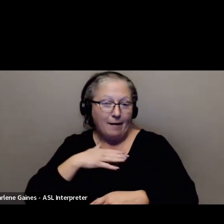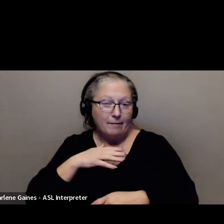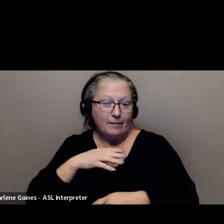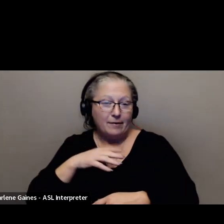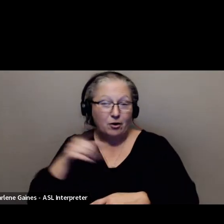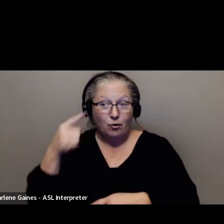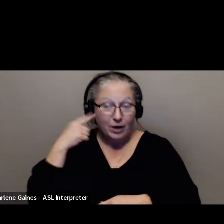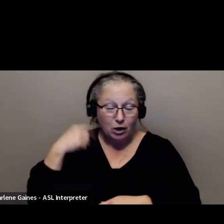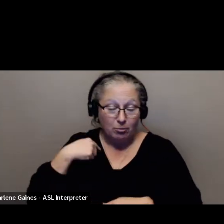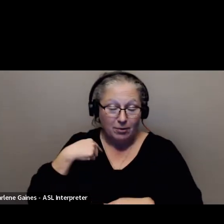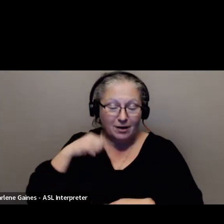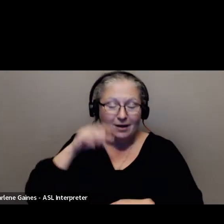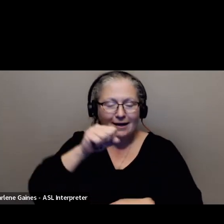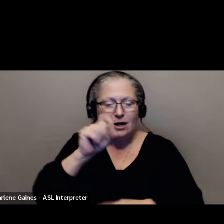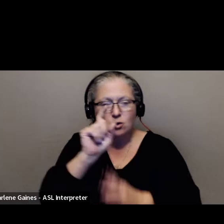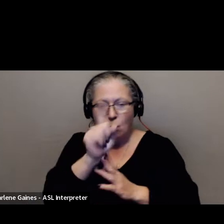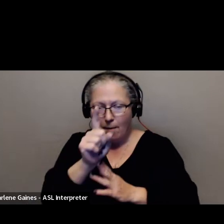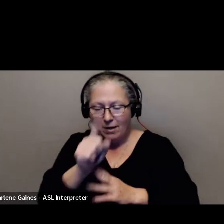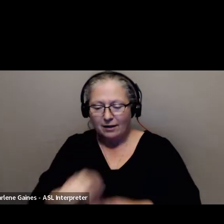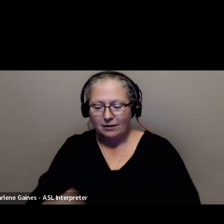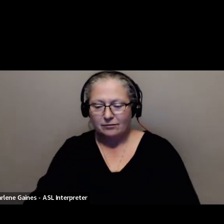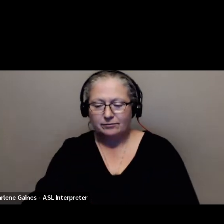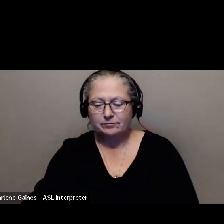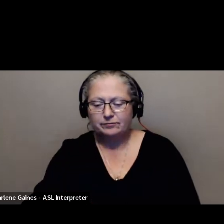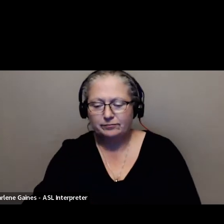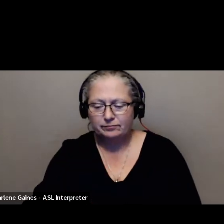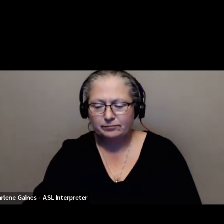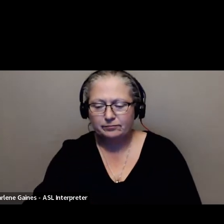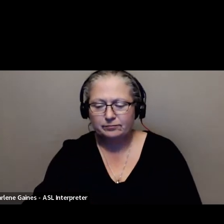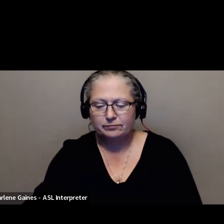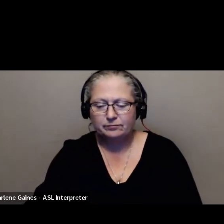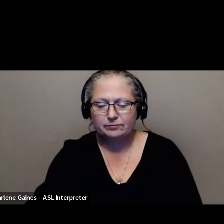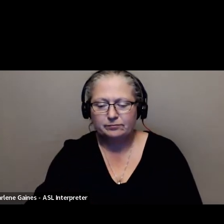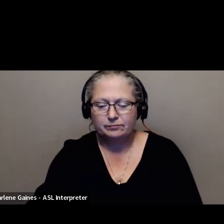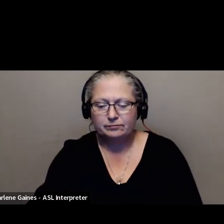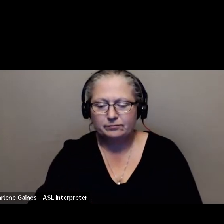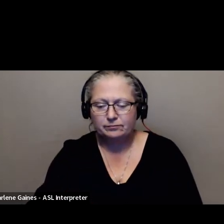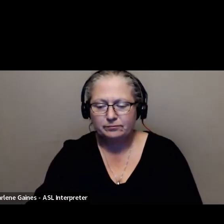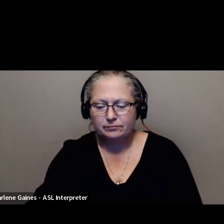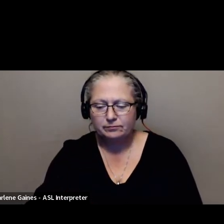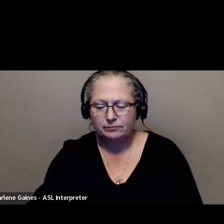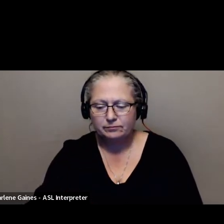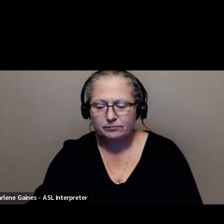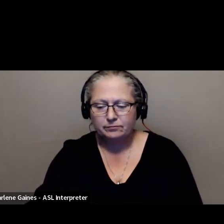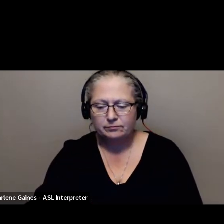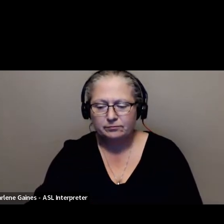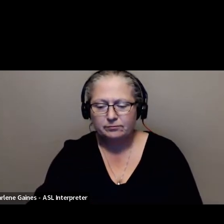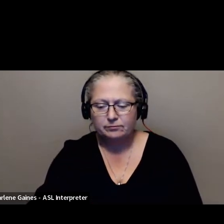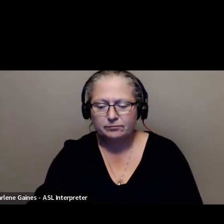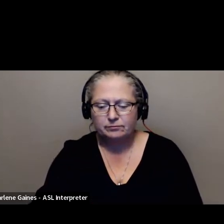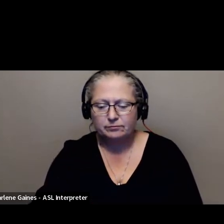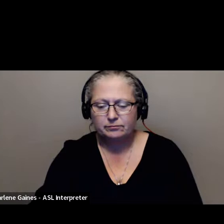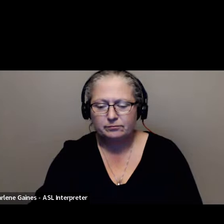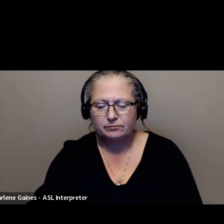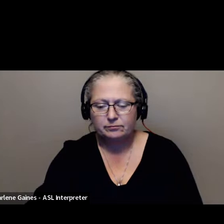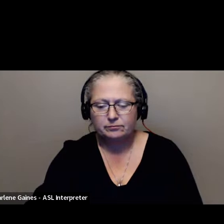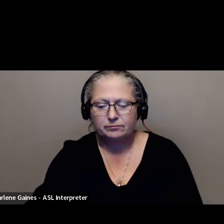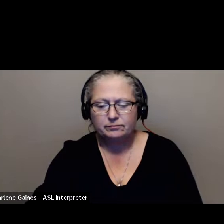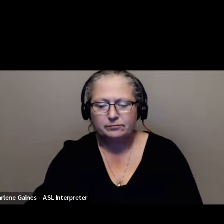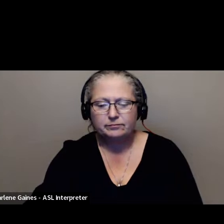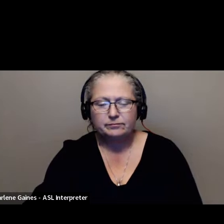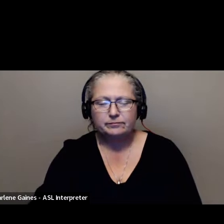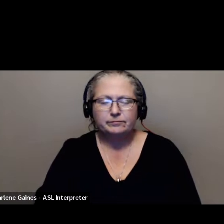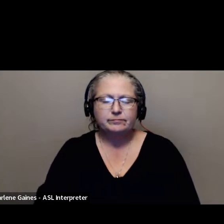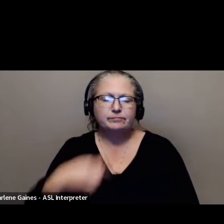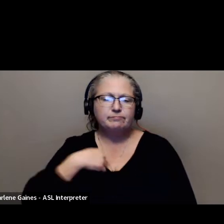can you hear me? Yes, you have 1 minute. Hi. I'm a parent from. We have kids. I'm a Jewish parent. We have